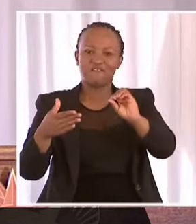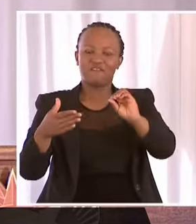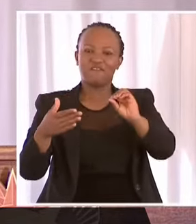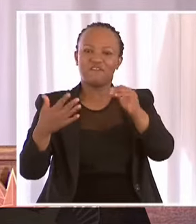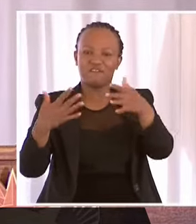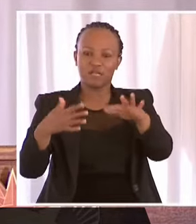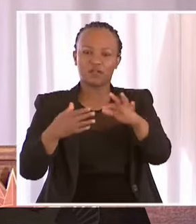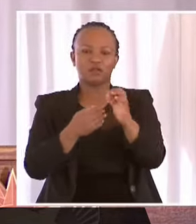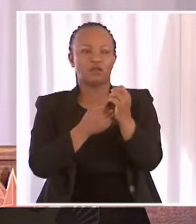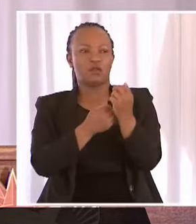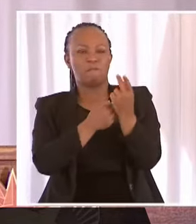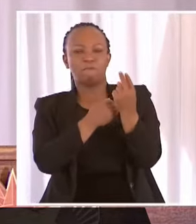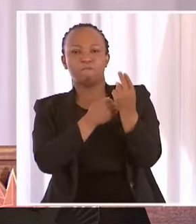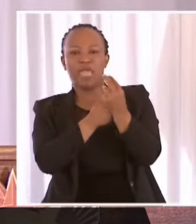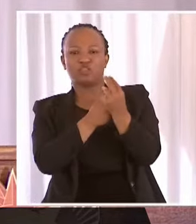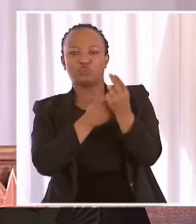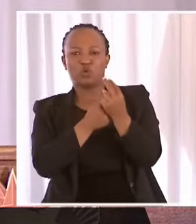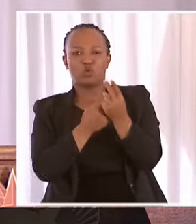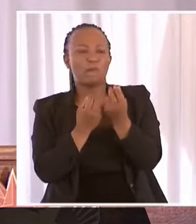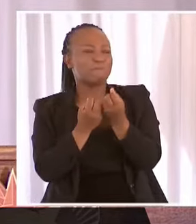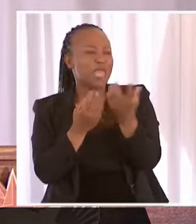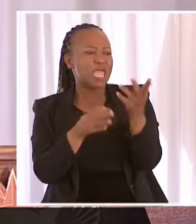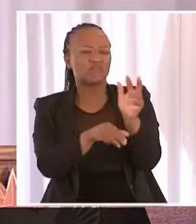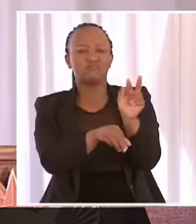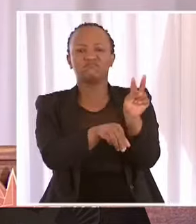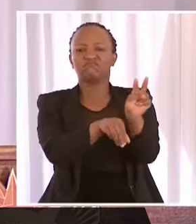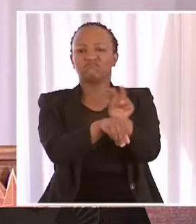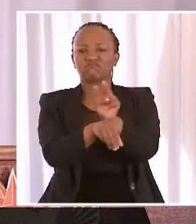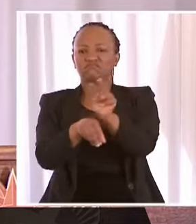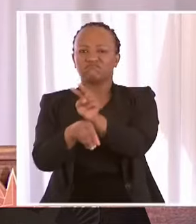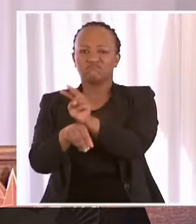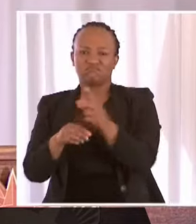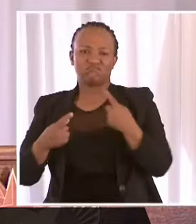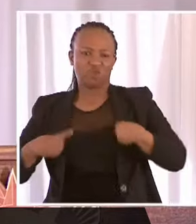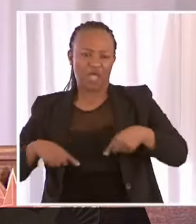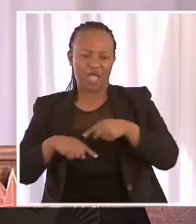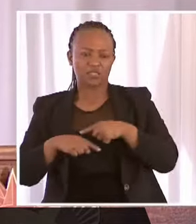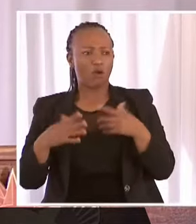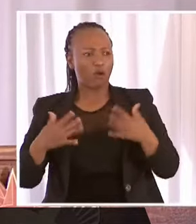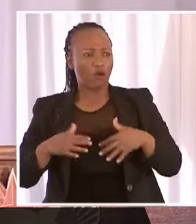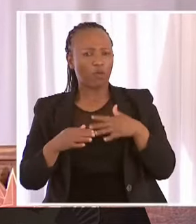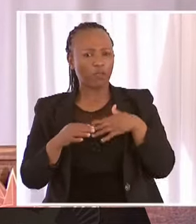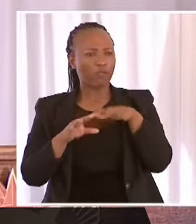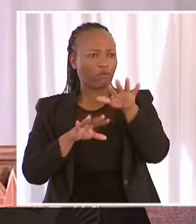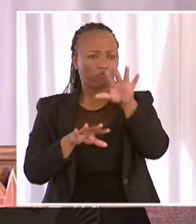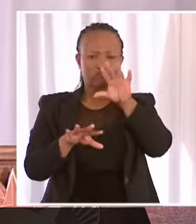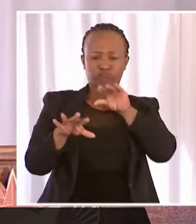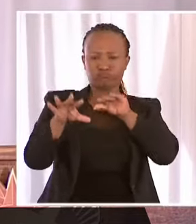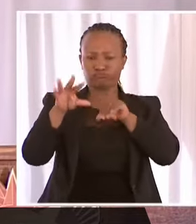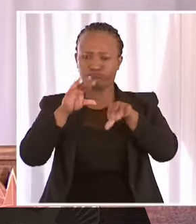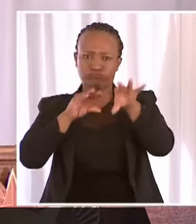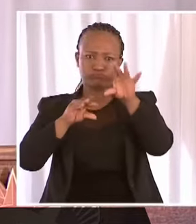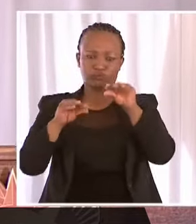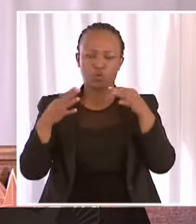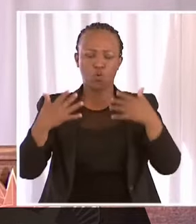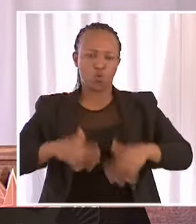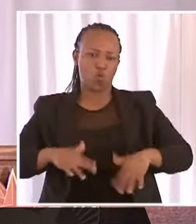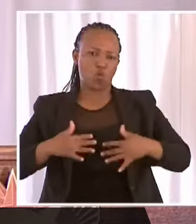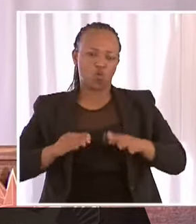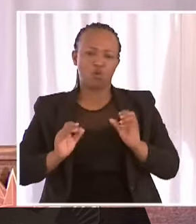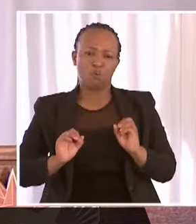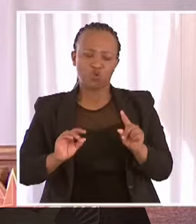in mentoring many of us in ways that few can. It was a